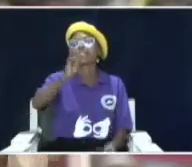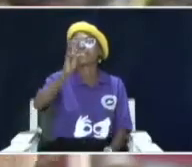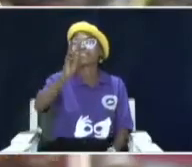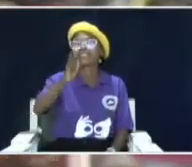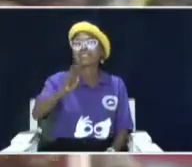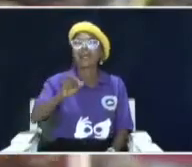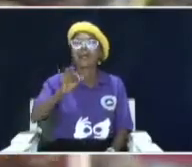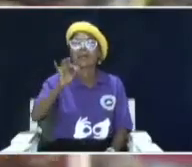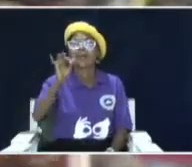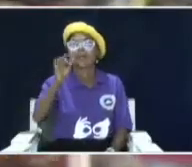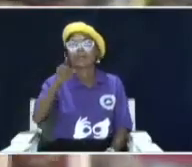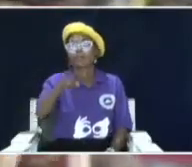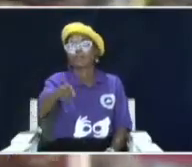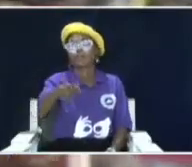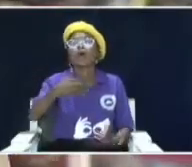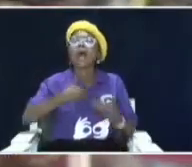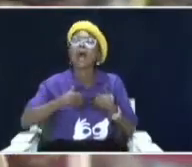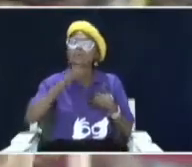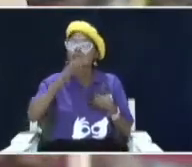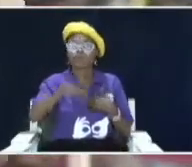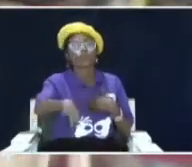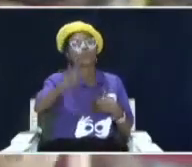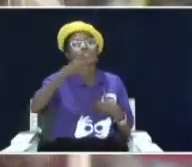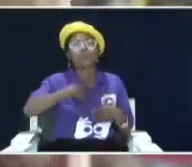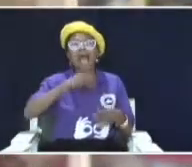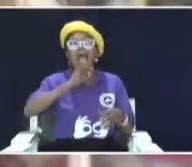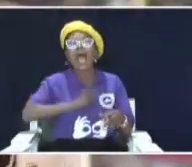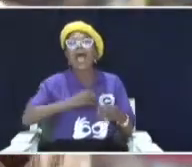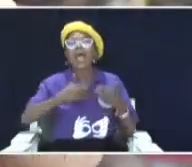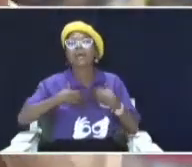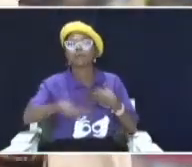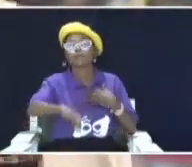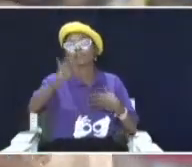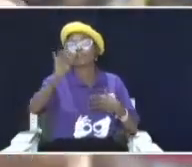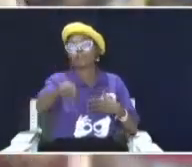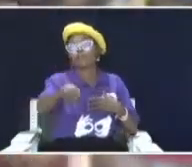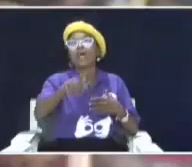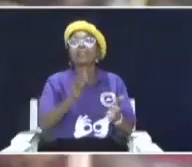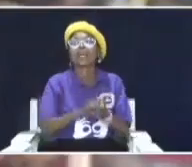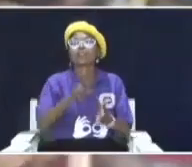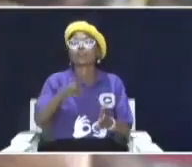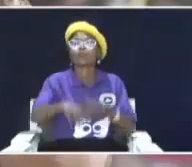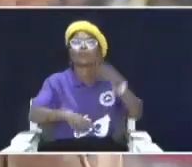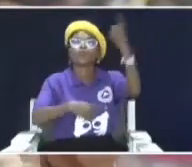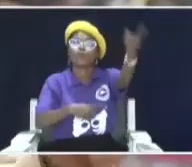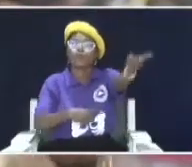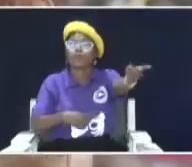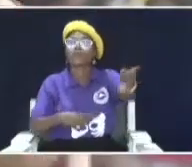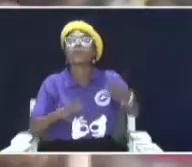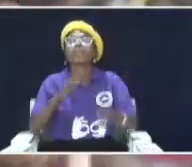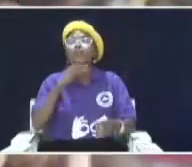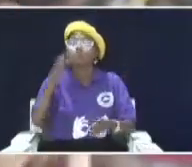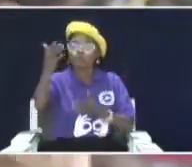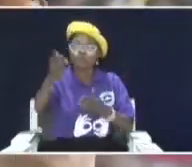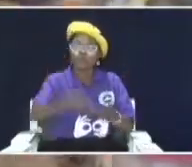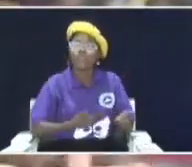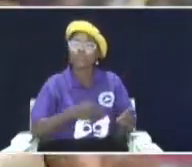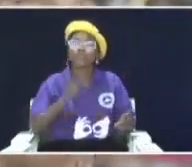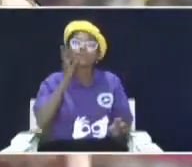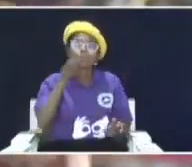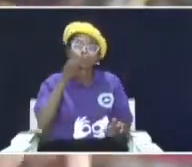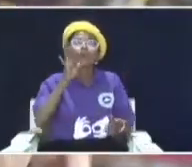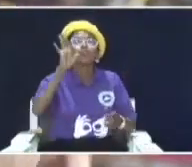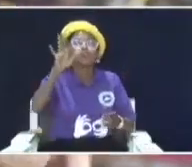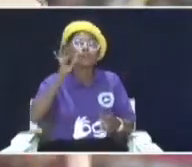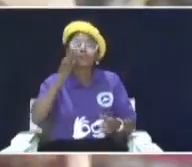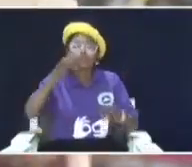16. You have not chosen me, but I have chosen you, that you will go forth, you will bring fruit, your fruit